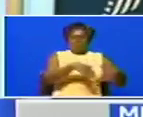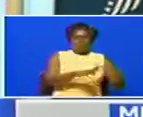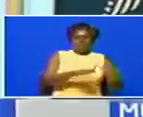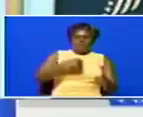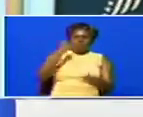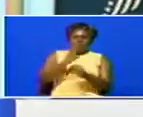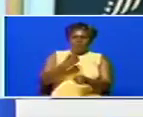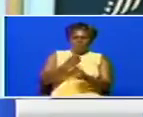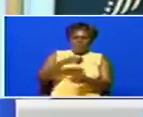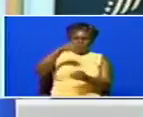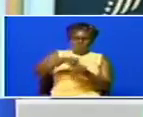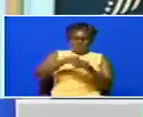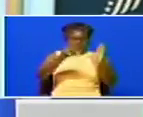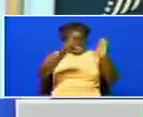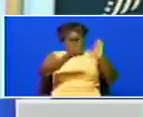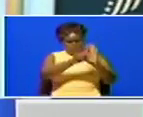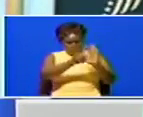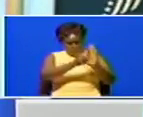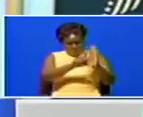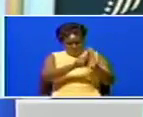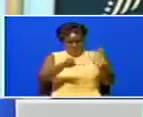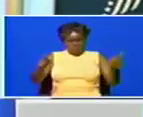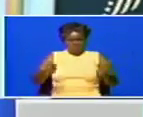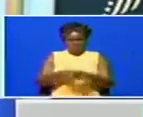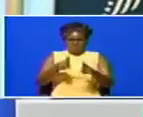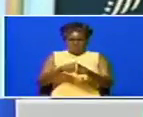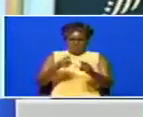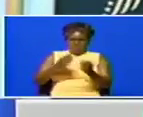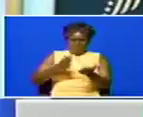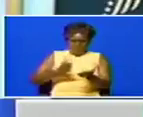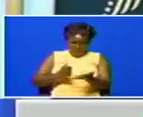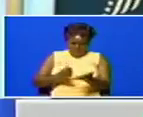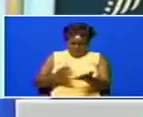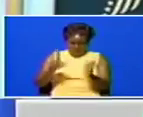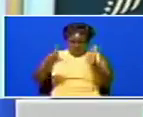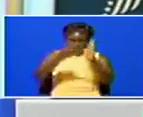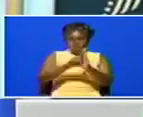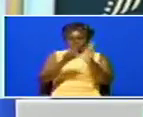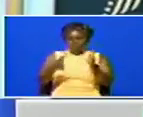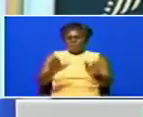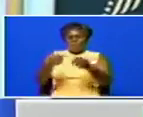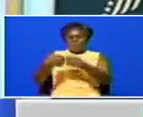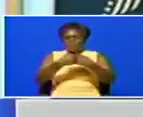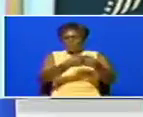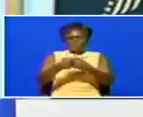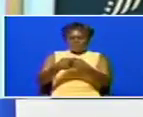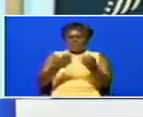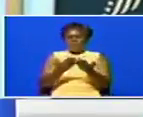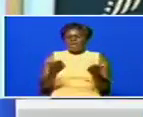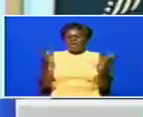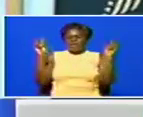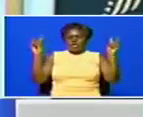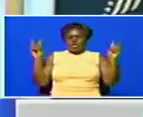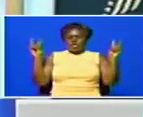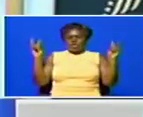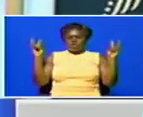work within the rule of law and the legitimate dispute process in order to challenge any aspect of this election